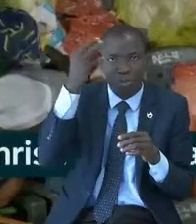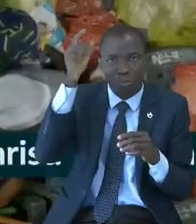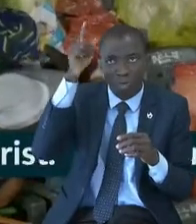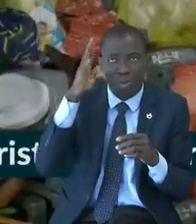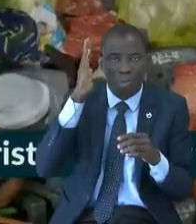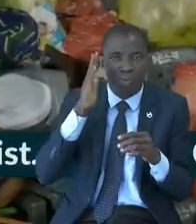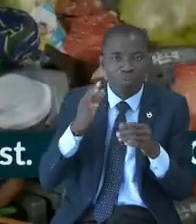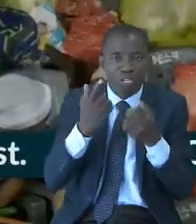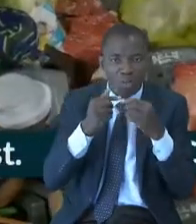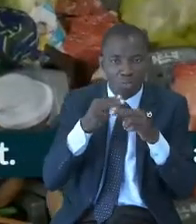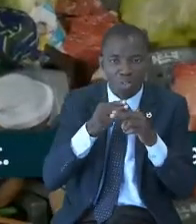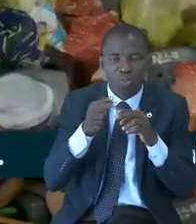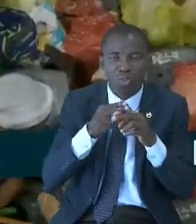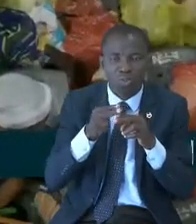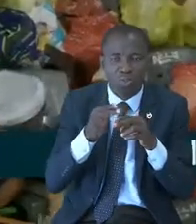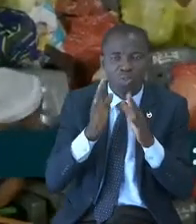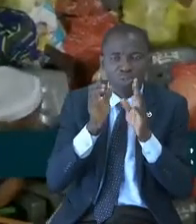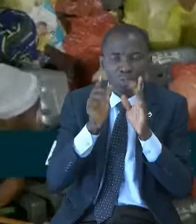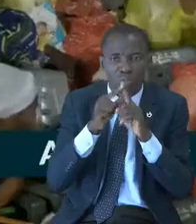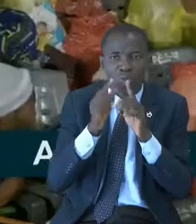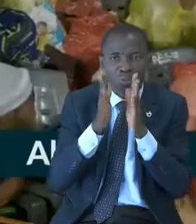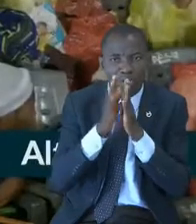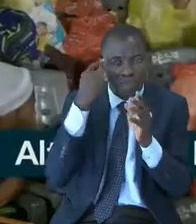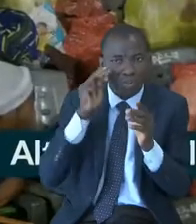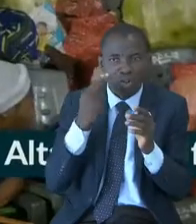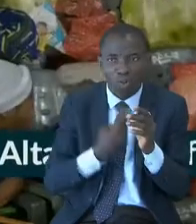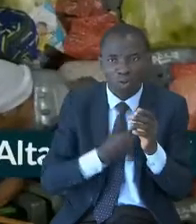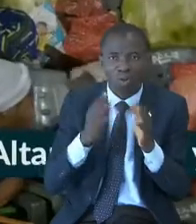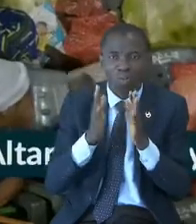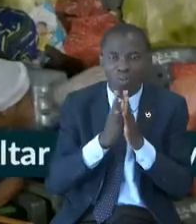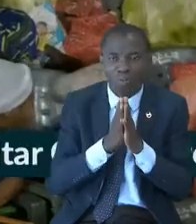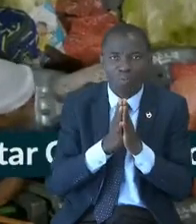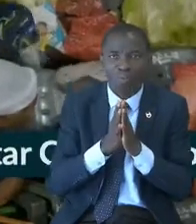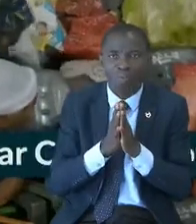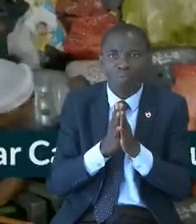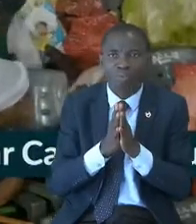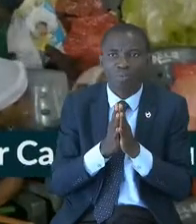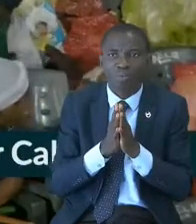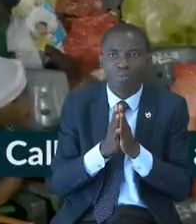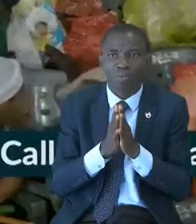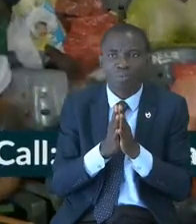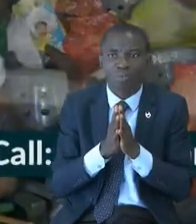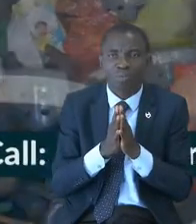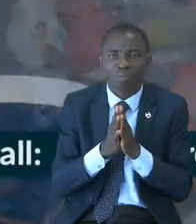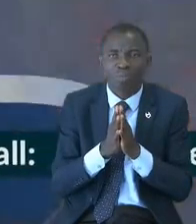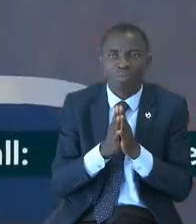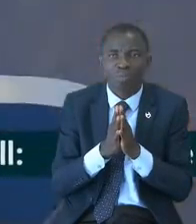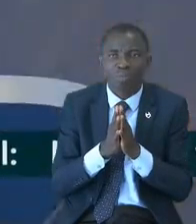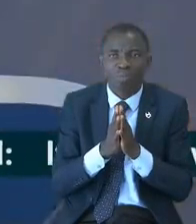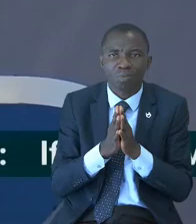At the center right there. Okay, God bless you. How about okay, thank you very much. How about the back